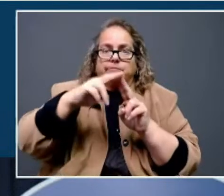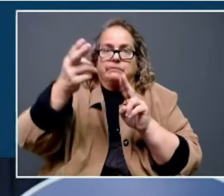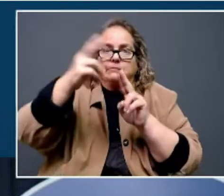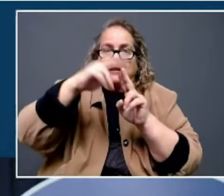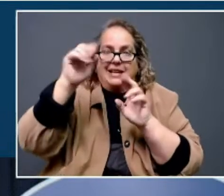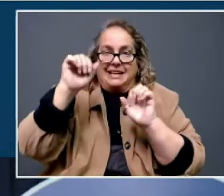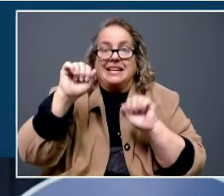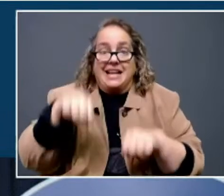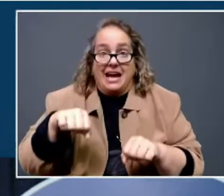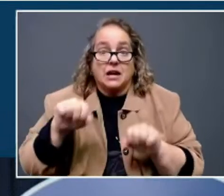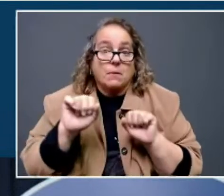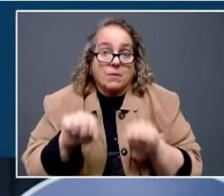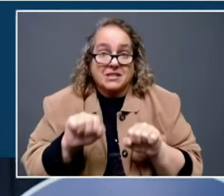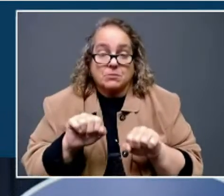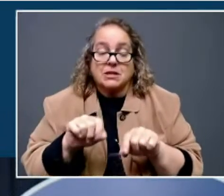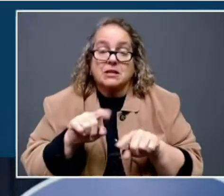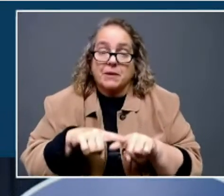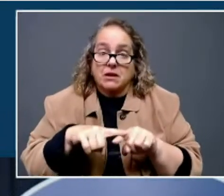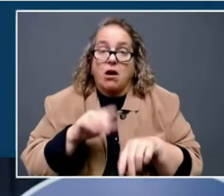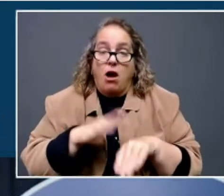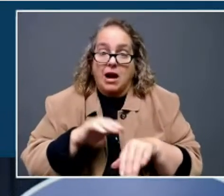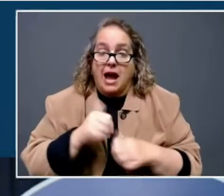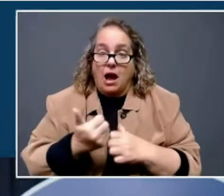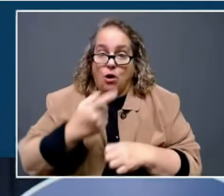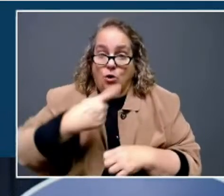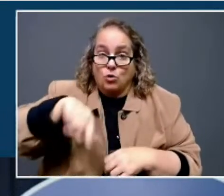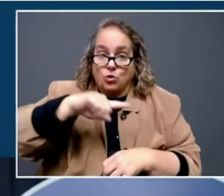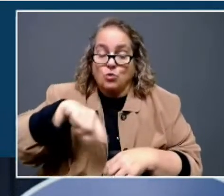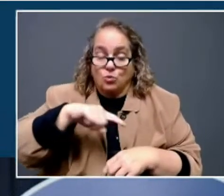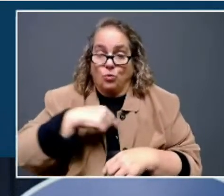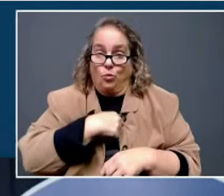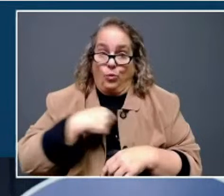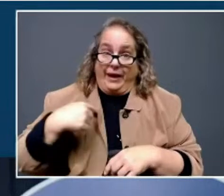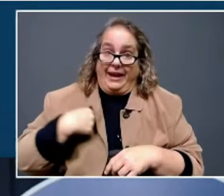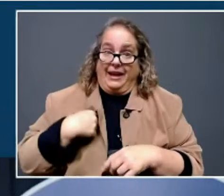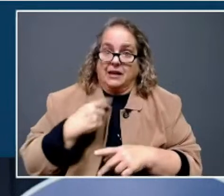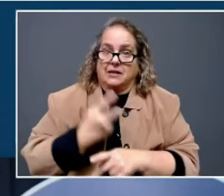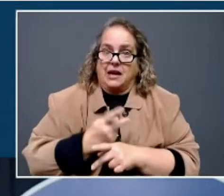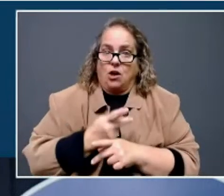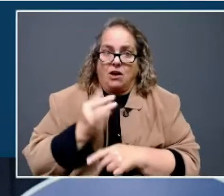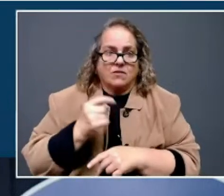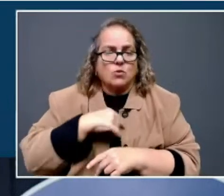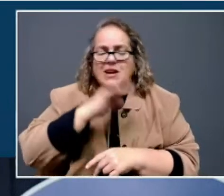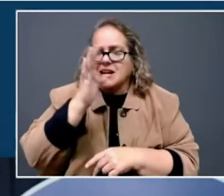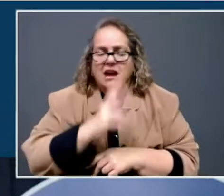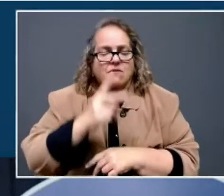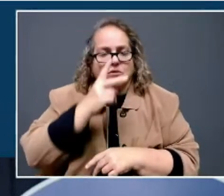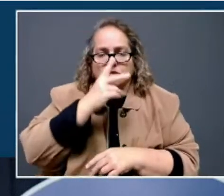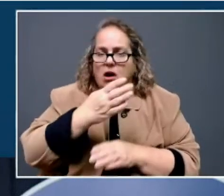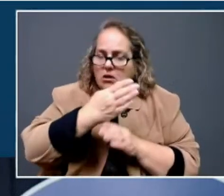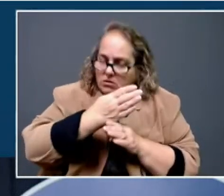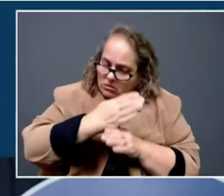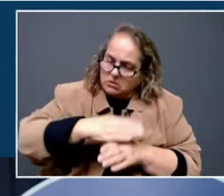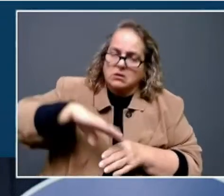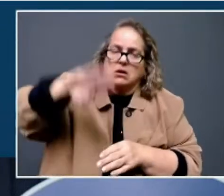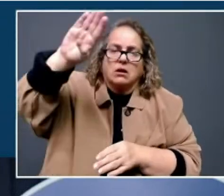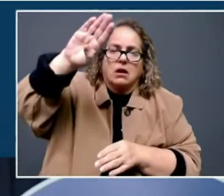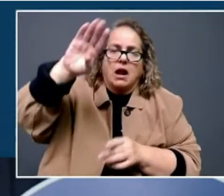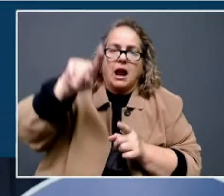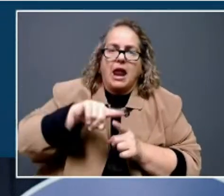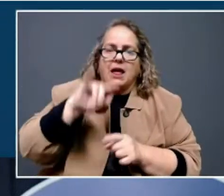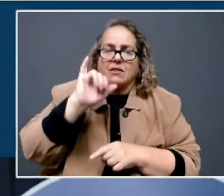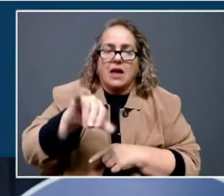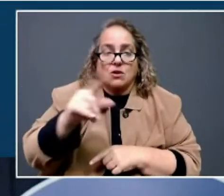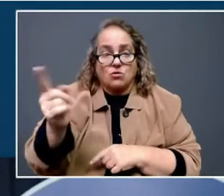on our practices and what we do. We have never seen an escalation like this. When you go back to the start